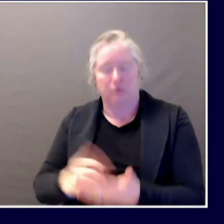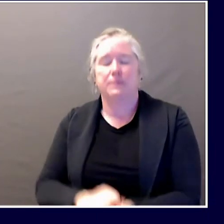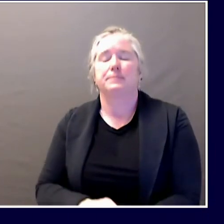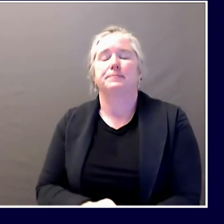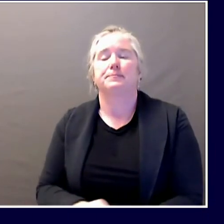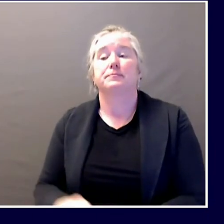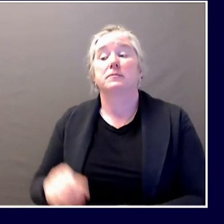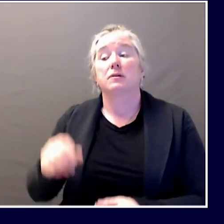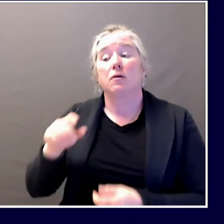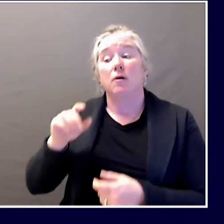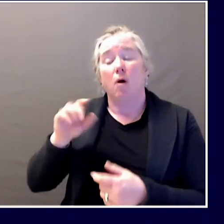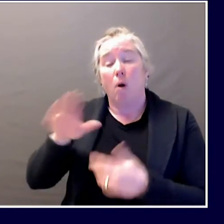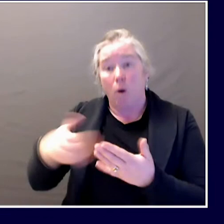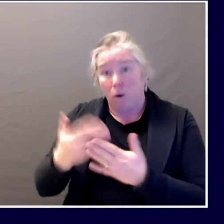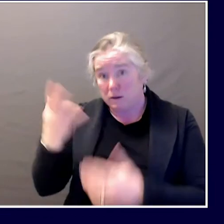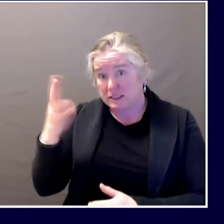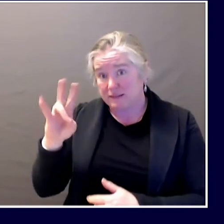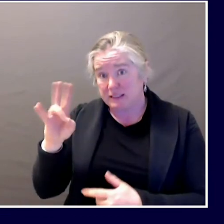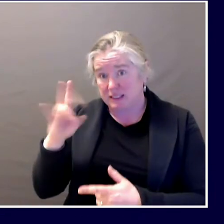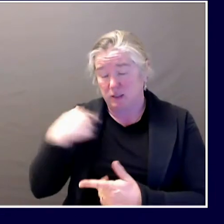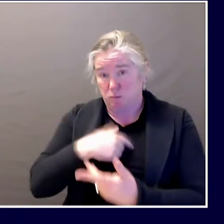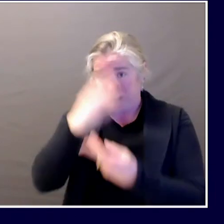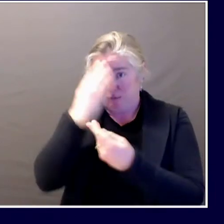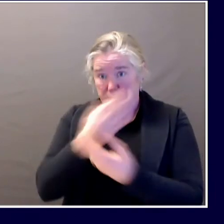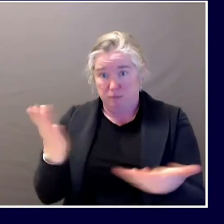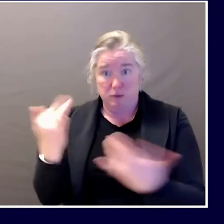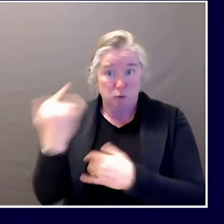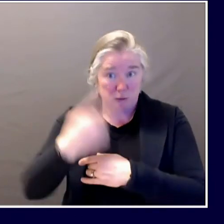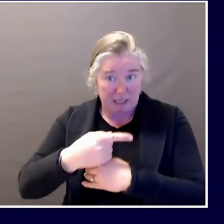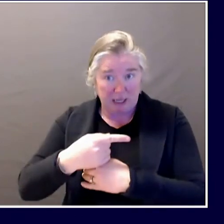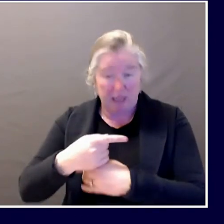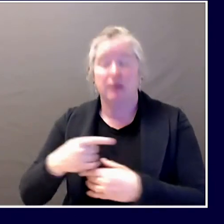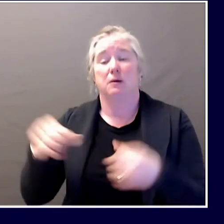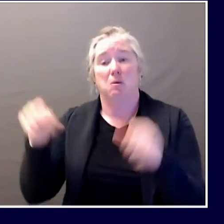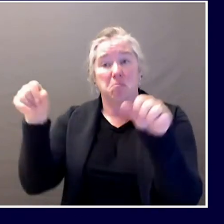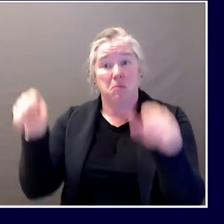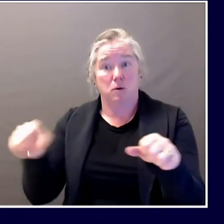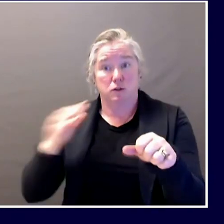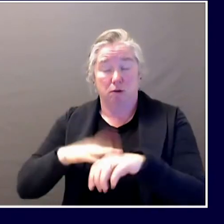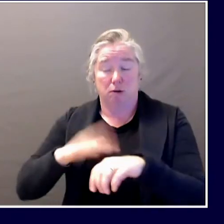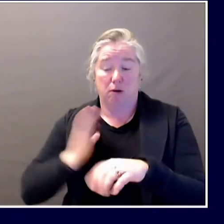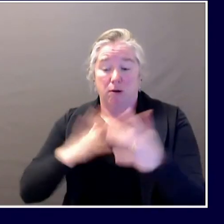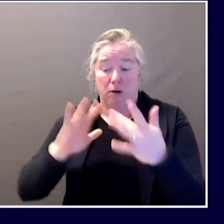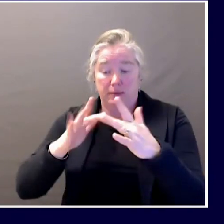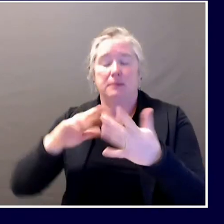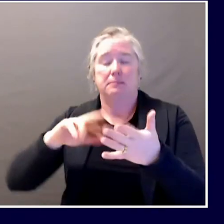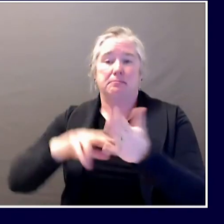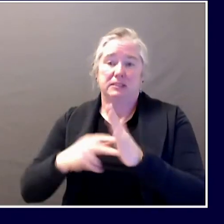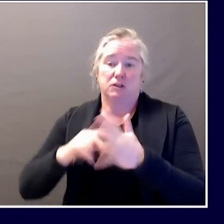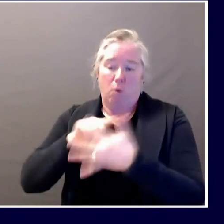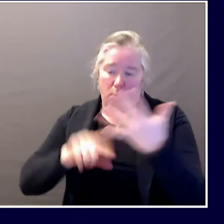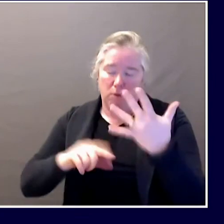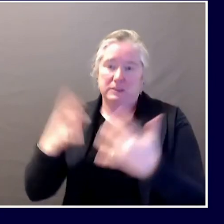that process to make sure that we are accurately capturing the impact of COVID-19 on our state.